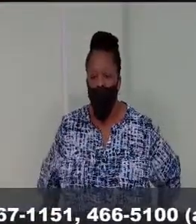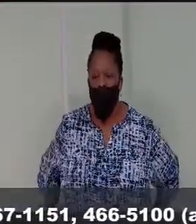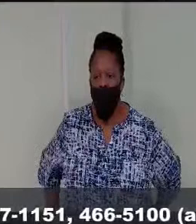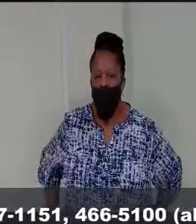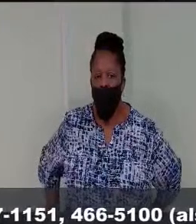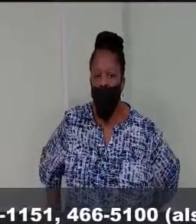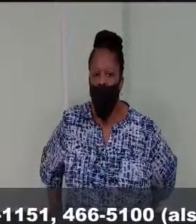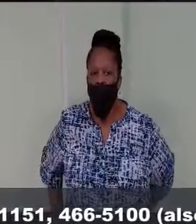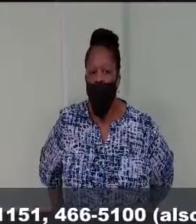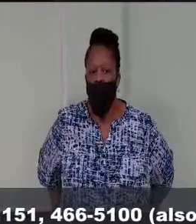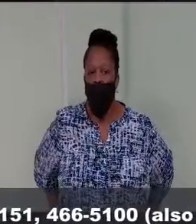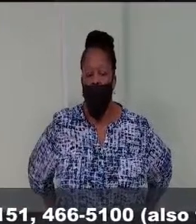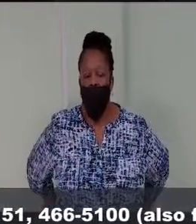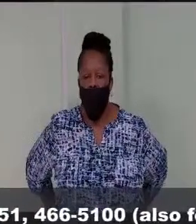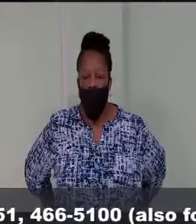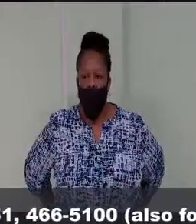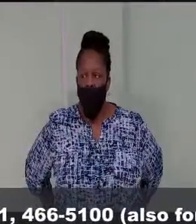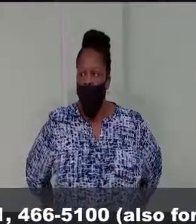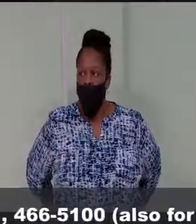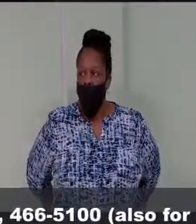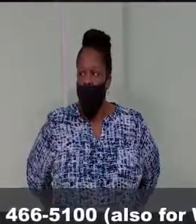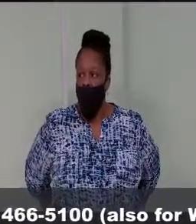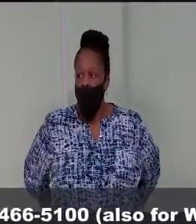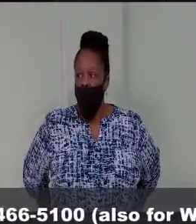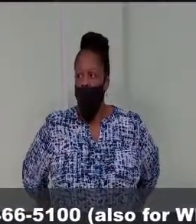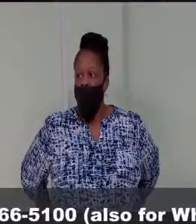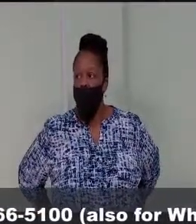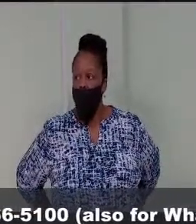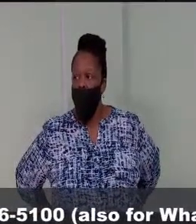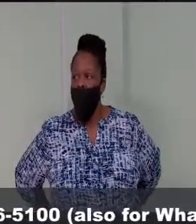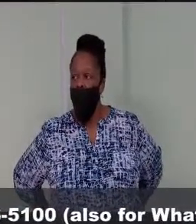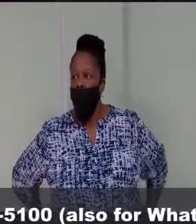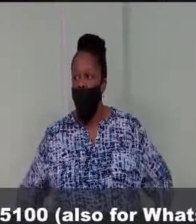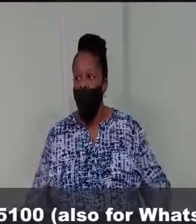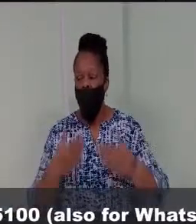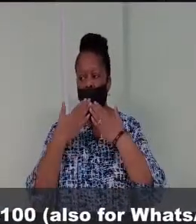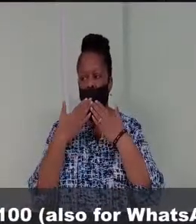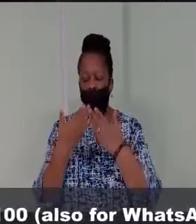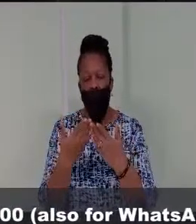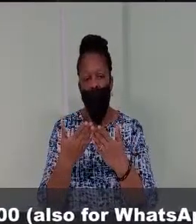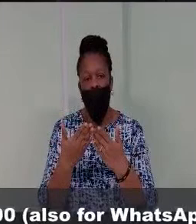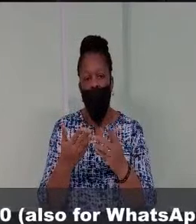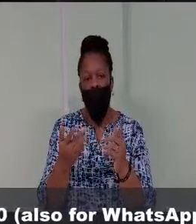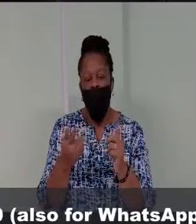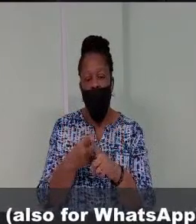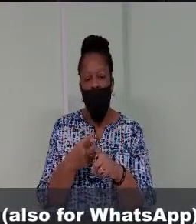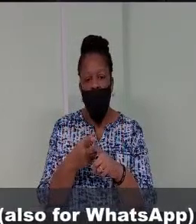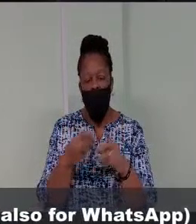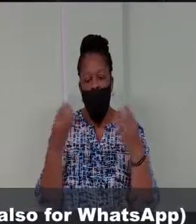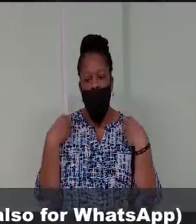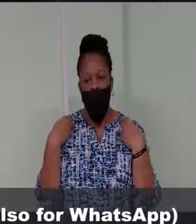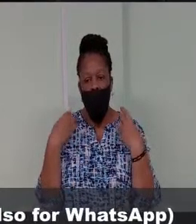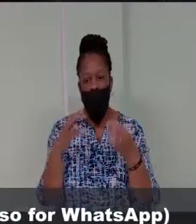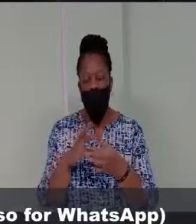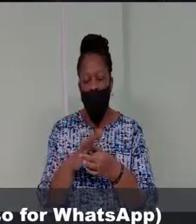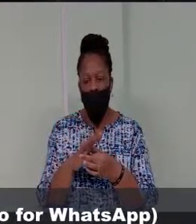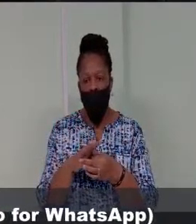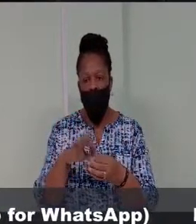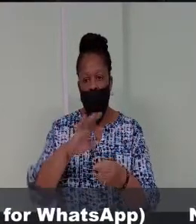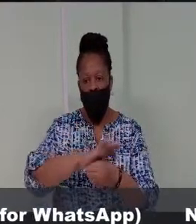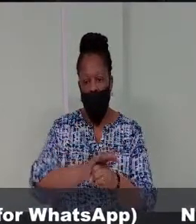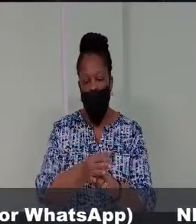Thank you very much, Mr. Samuel, of course, fulfilling both of your roles, that of the National